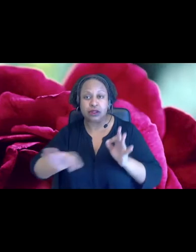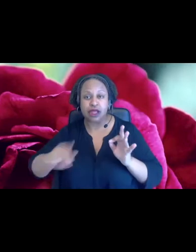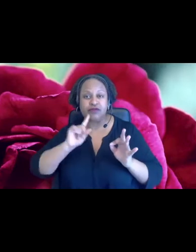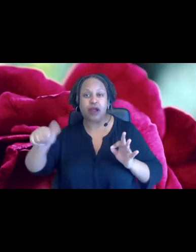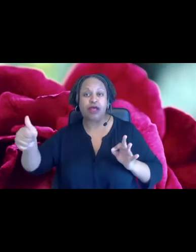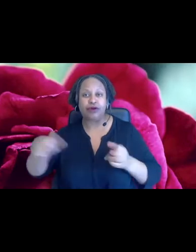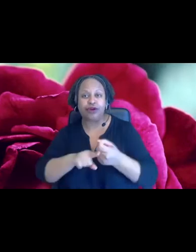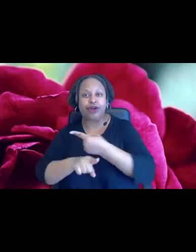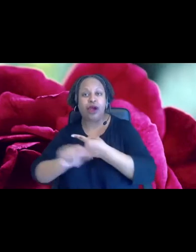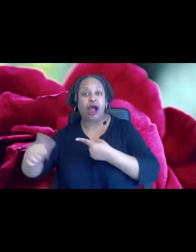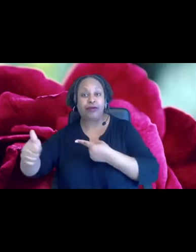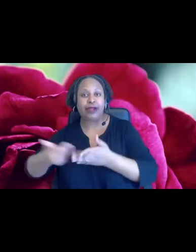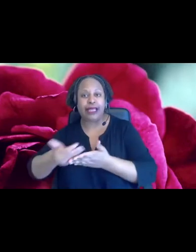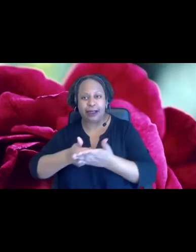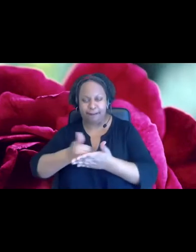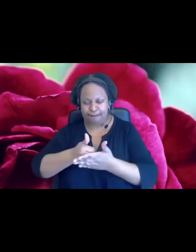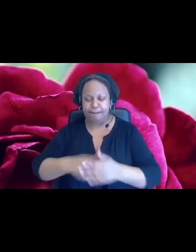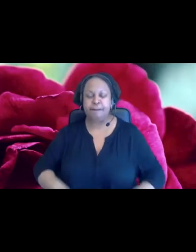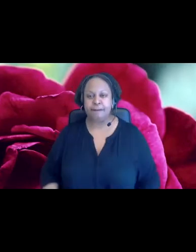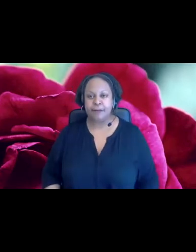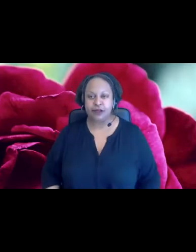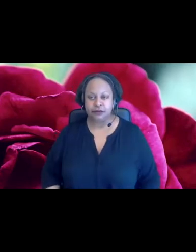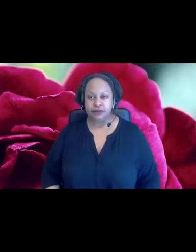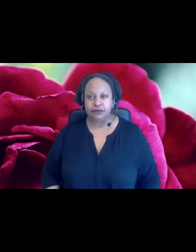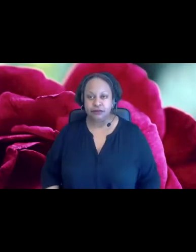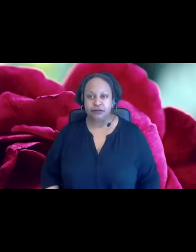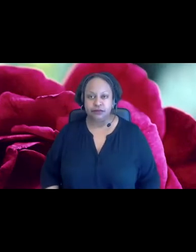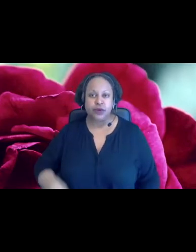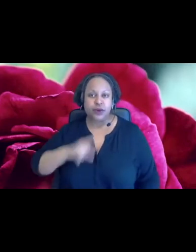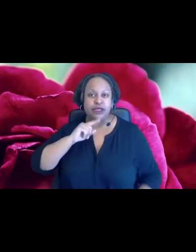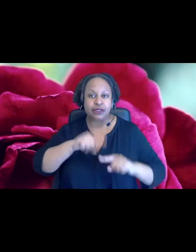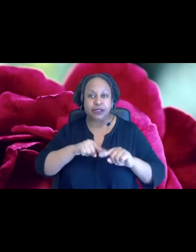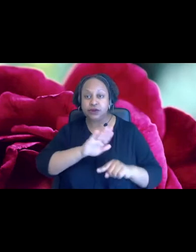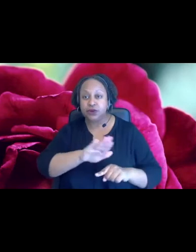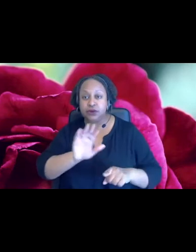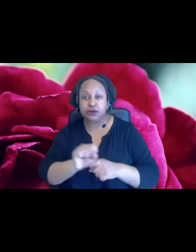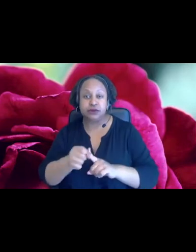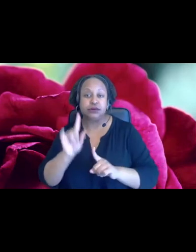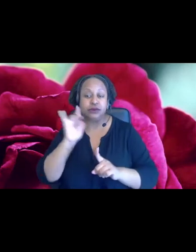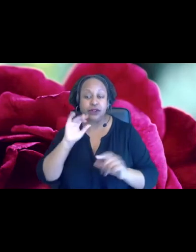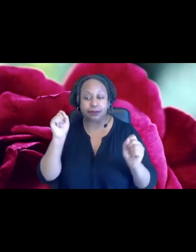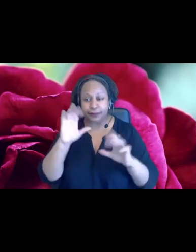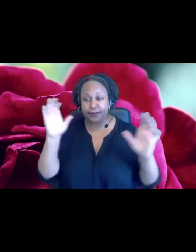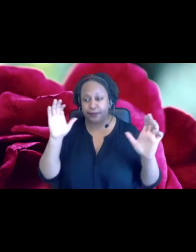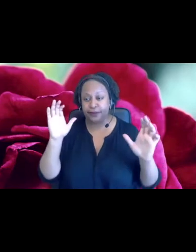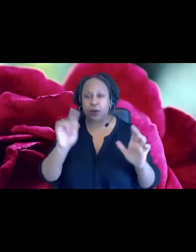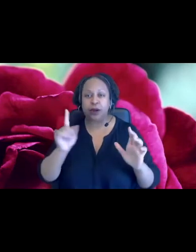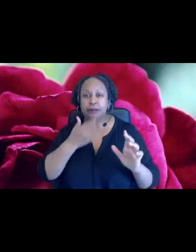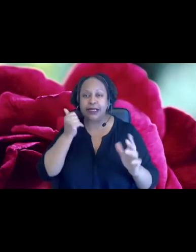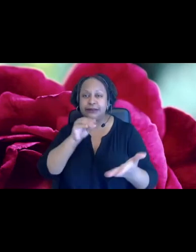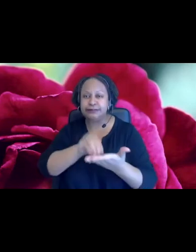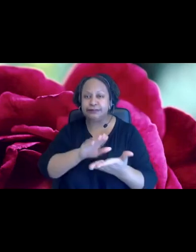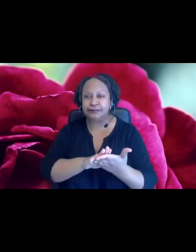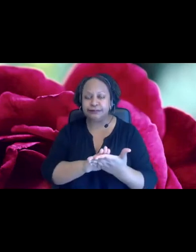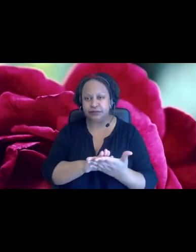income. So again, it depends on your particular circumstances where best to report that, but